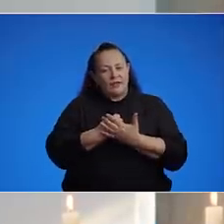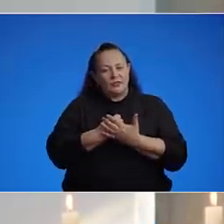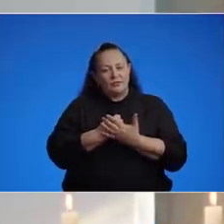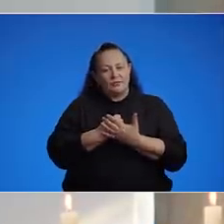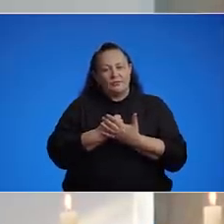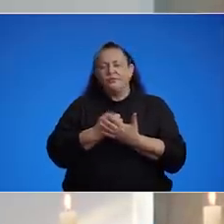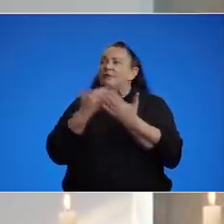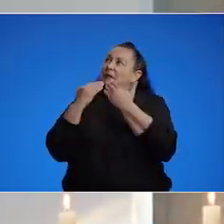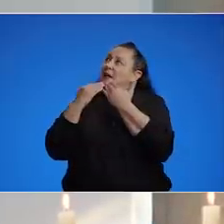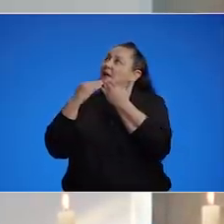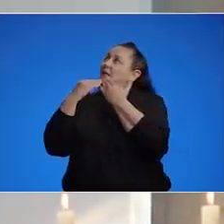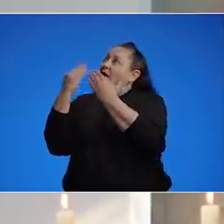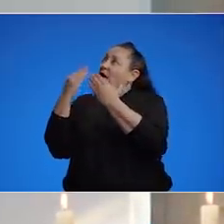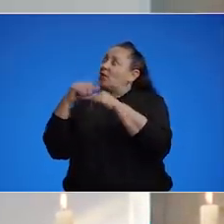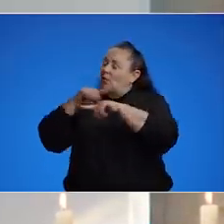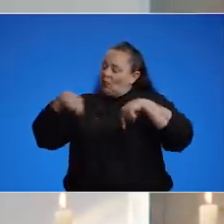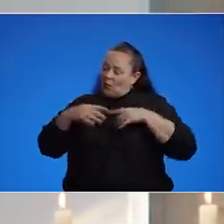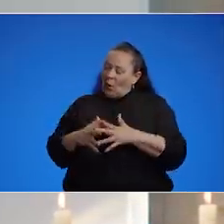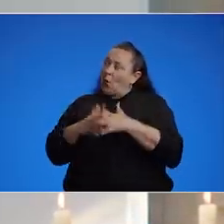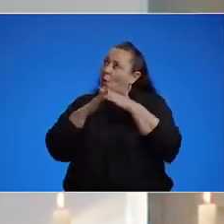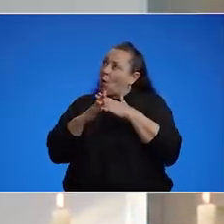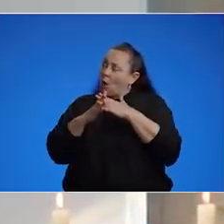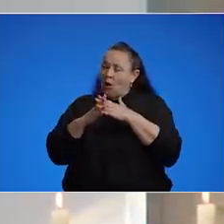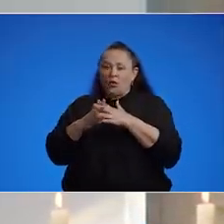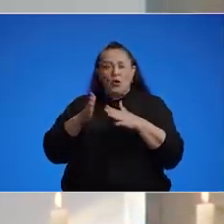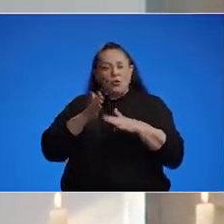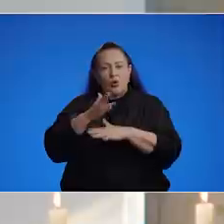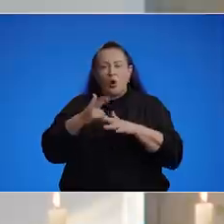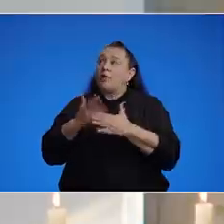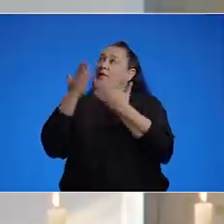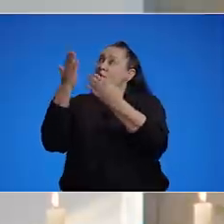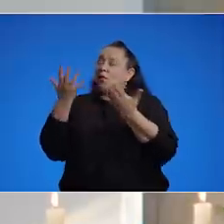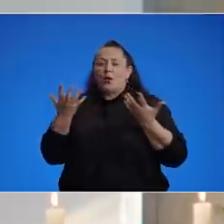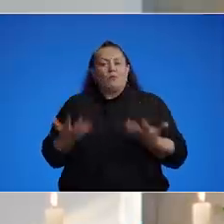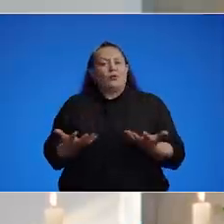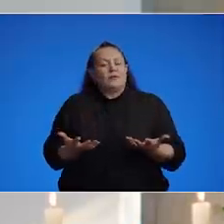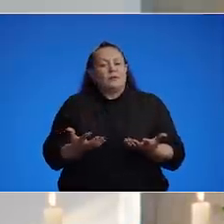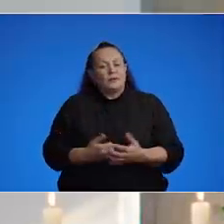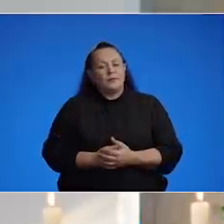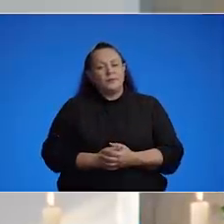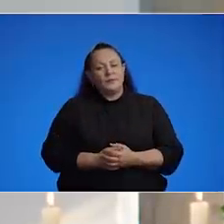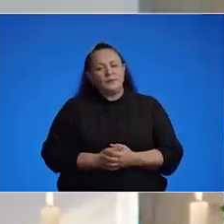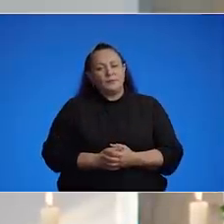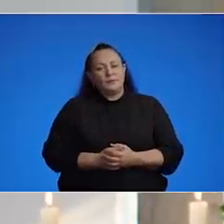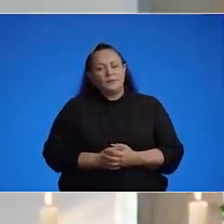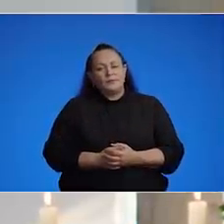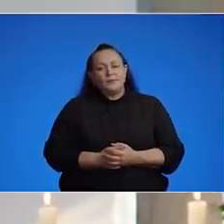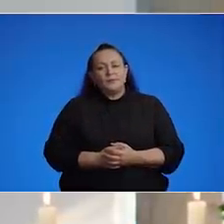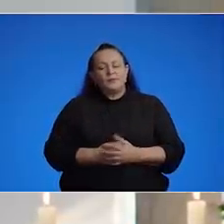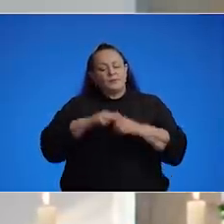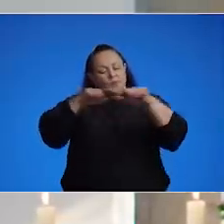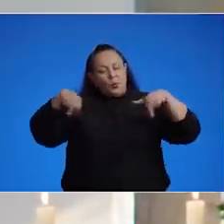salvation, Giving thanks that you have held us worthy to be in your presence and minister to you.